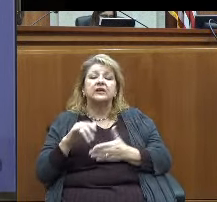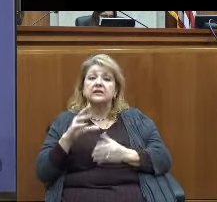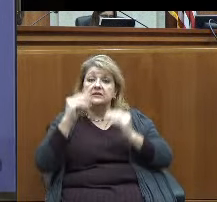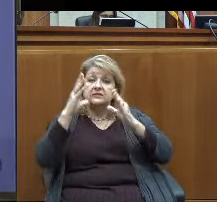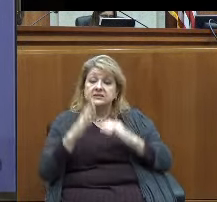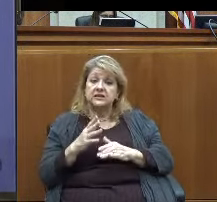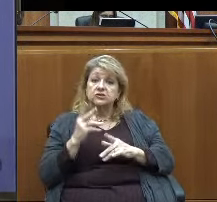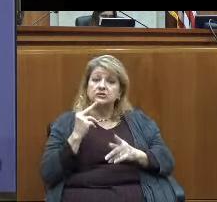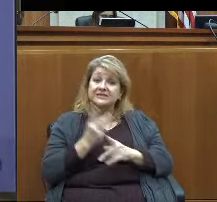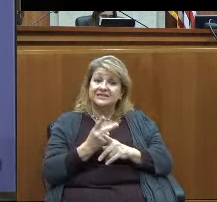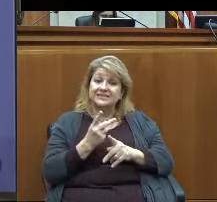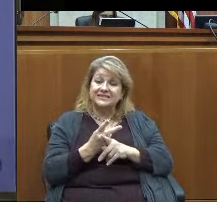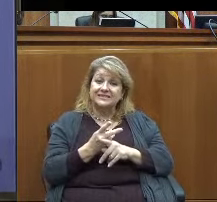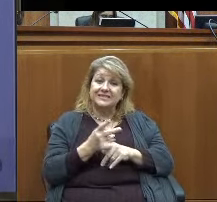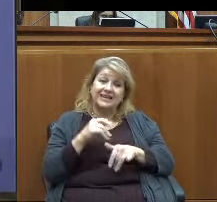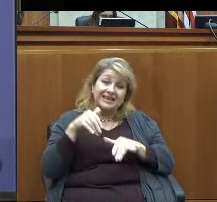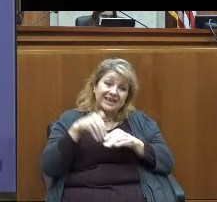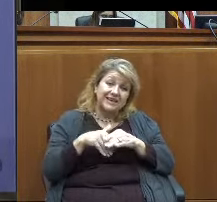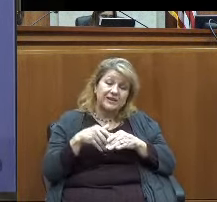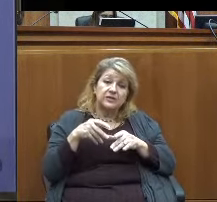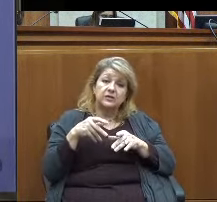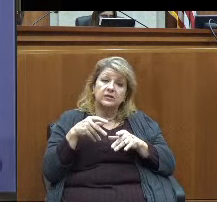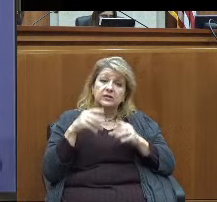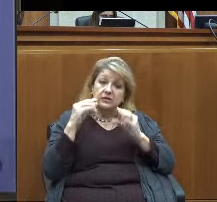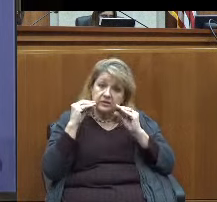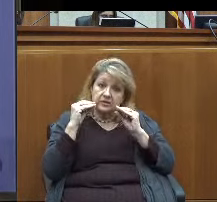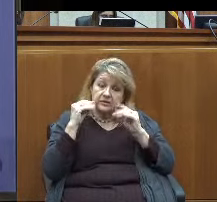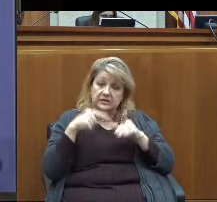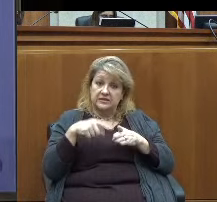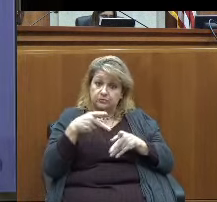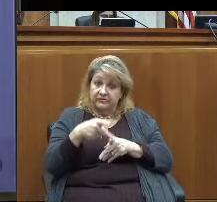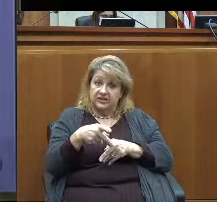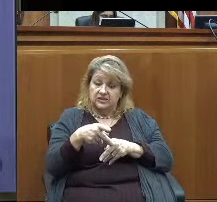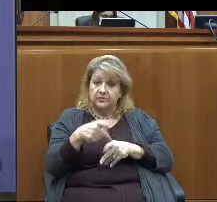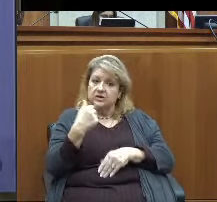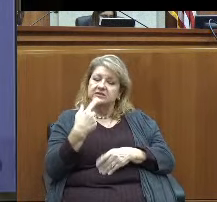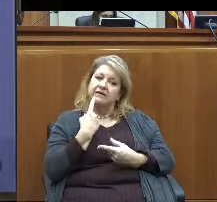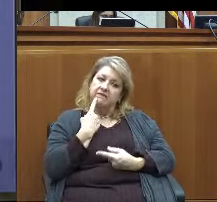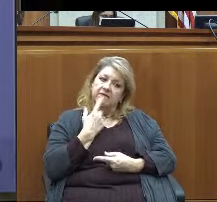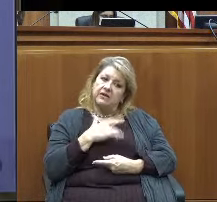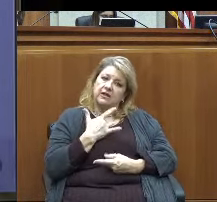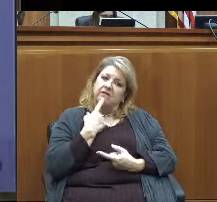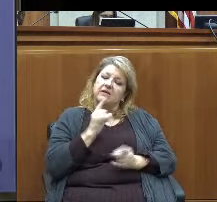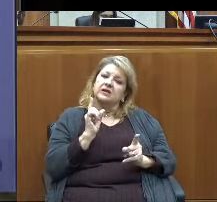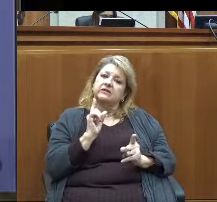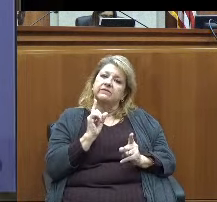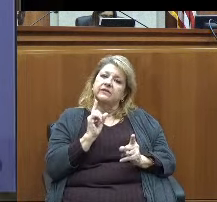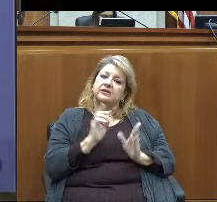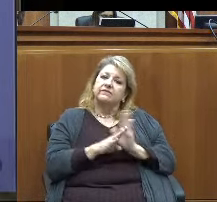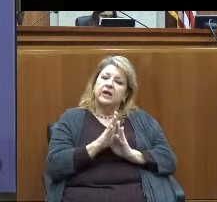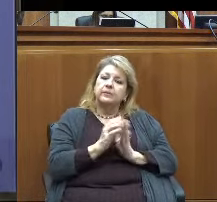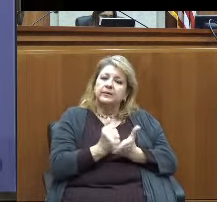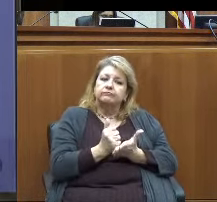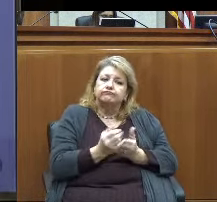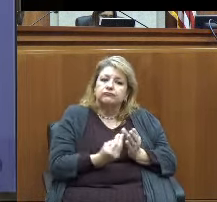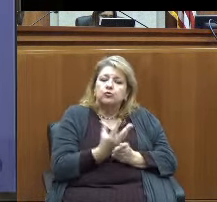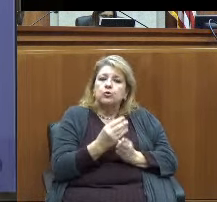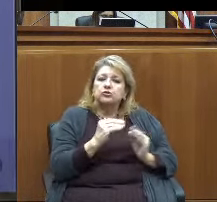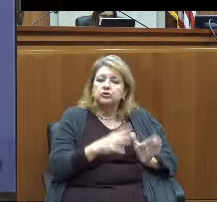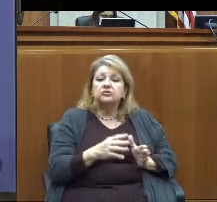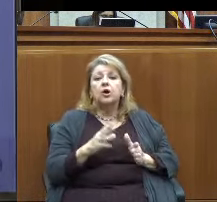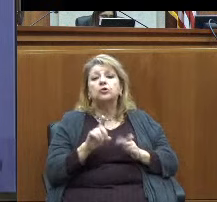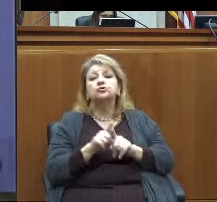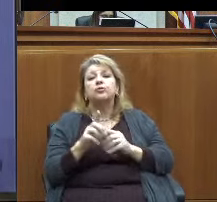that teachers remain in their profession because they feel effective in developing students. They also enjoy the flexible schedule that it